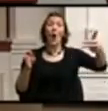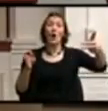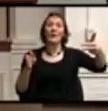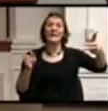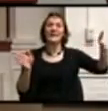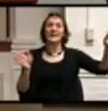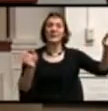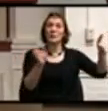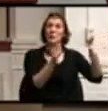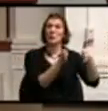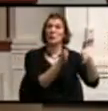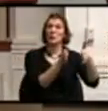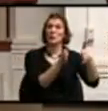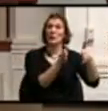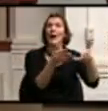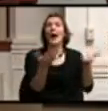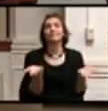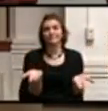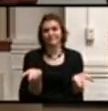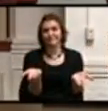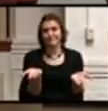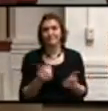a little bit more to the south.